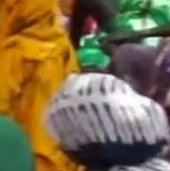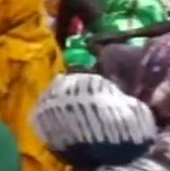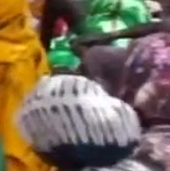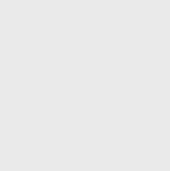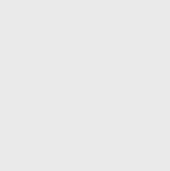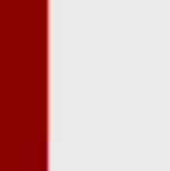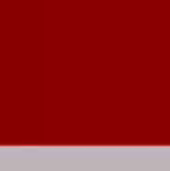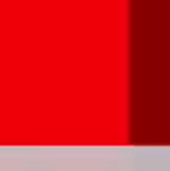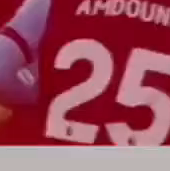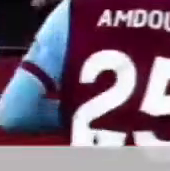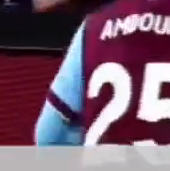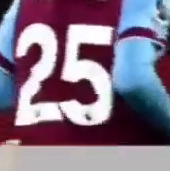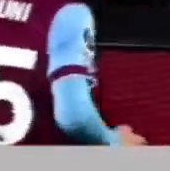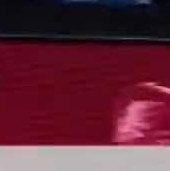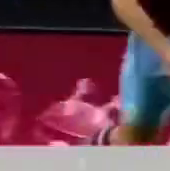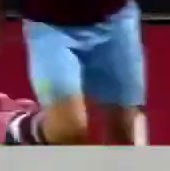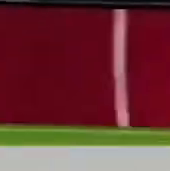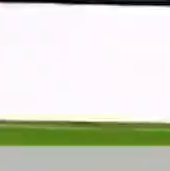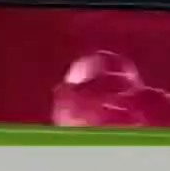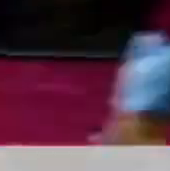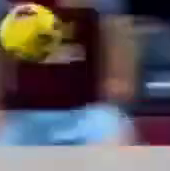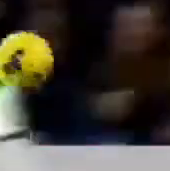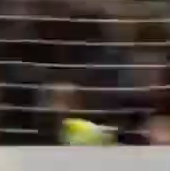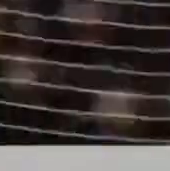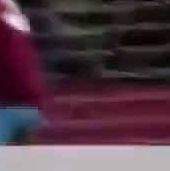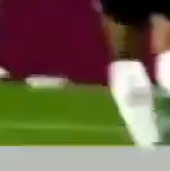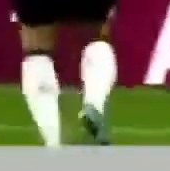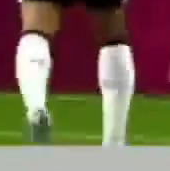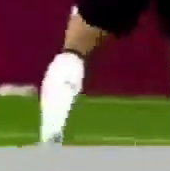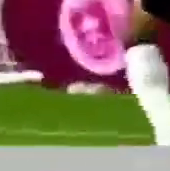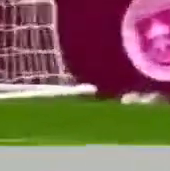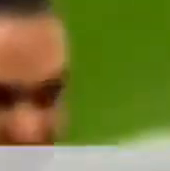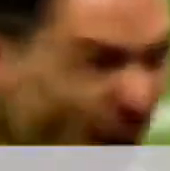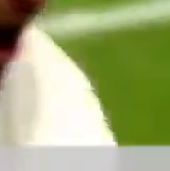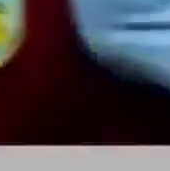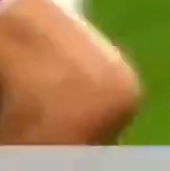We take another break.